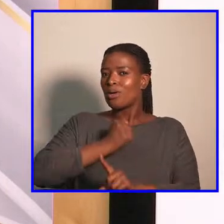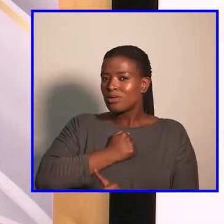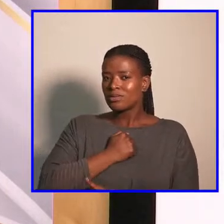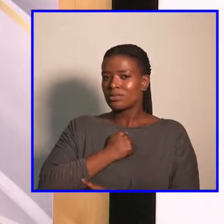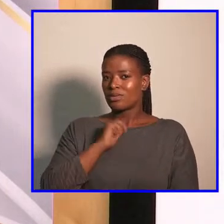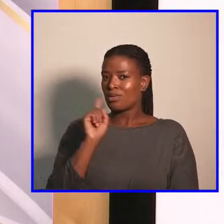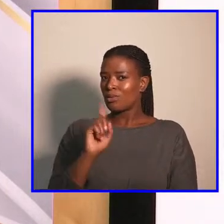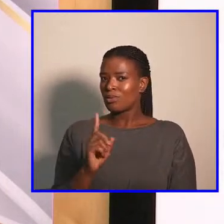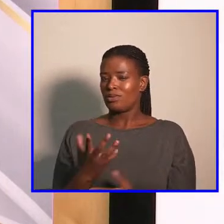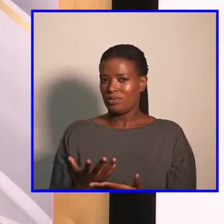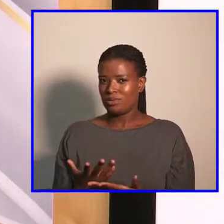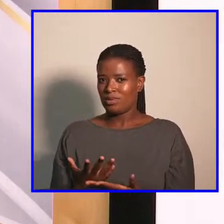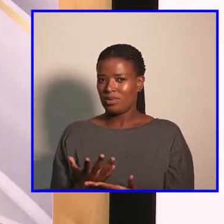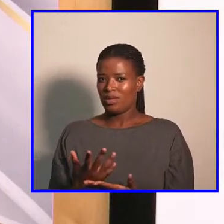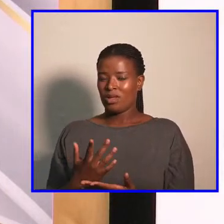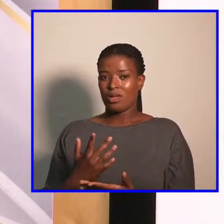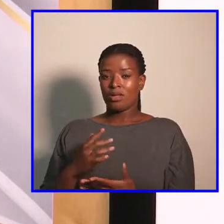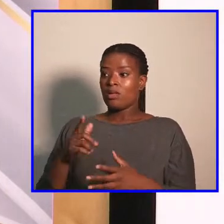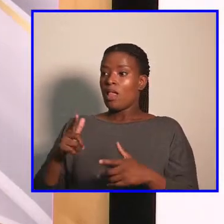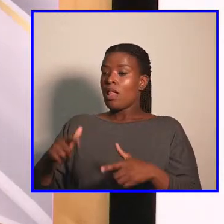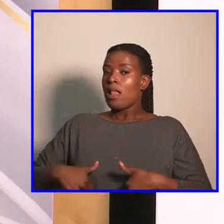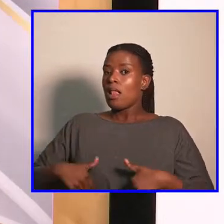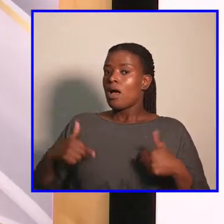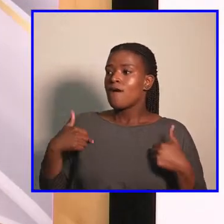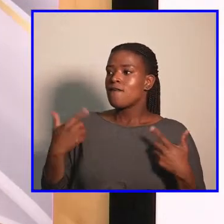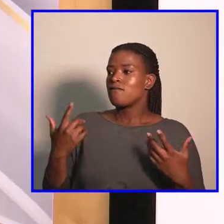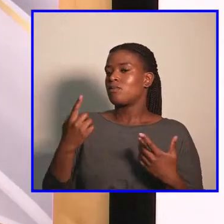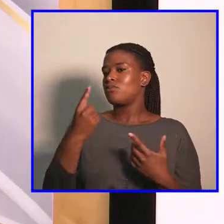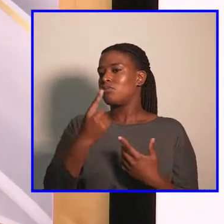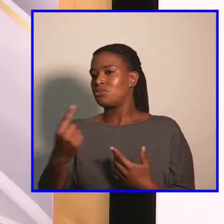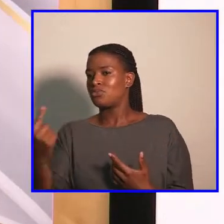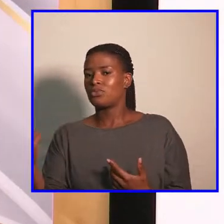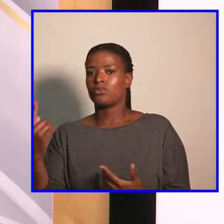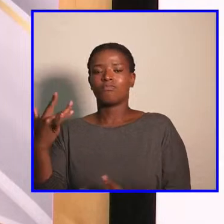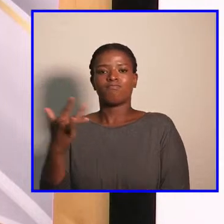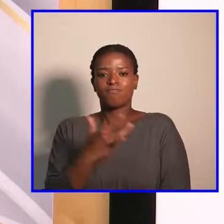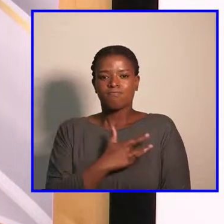is transformative. It touches the lives of every South African.